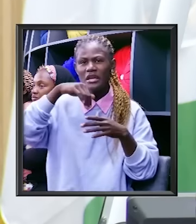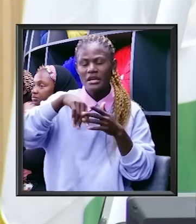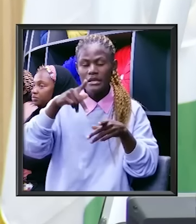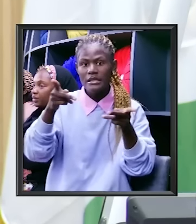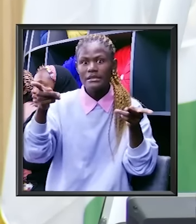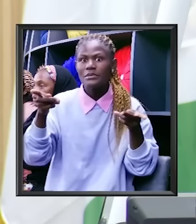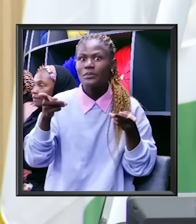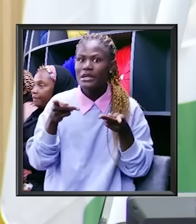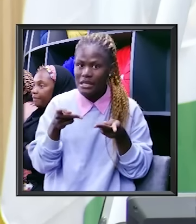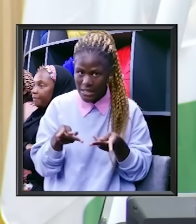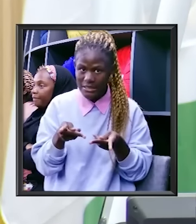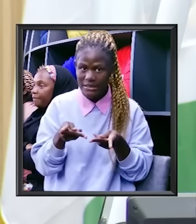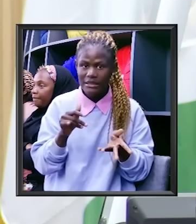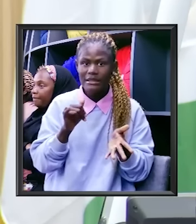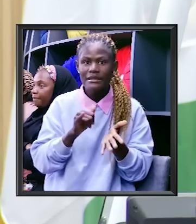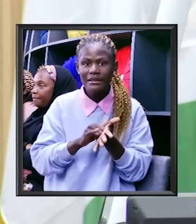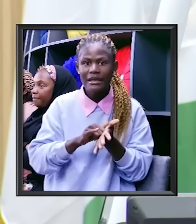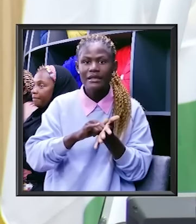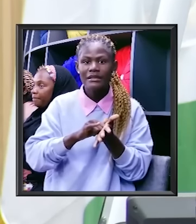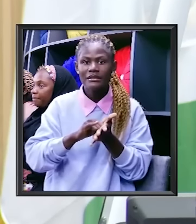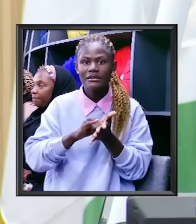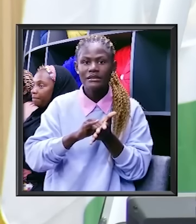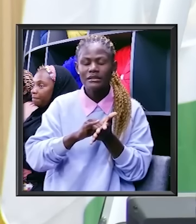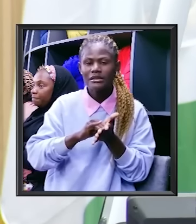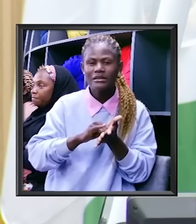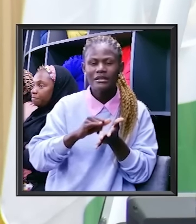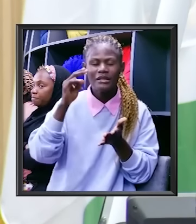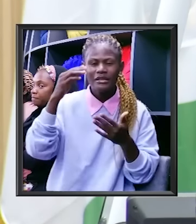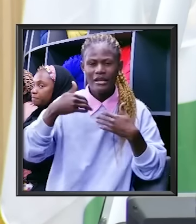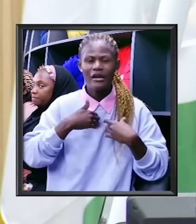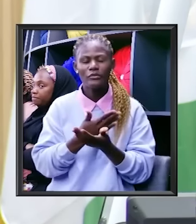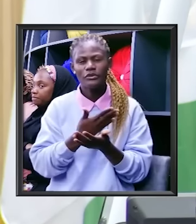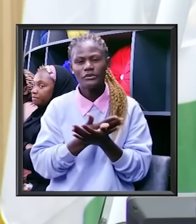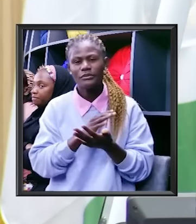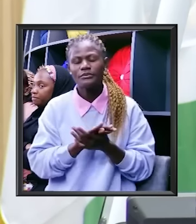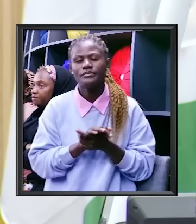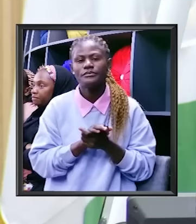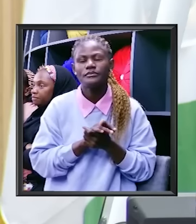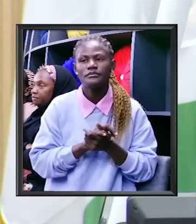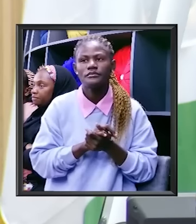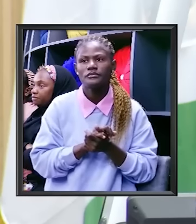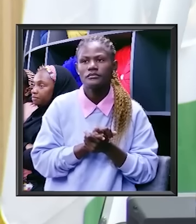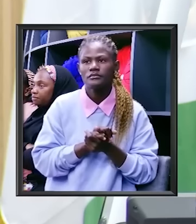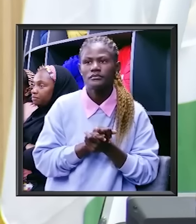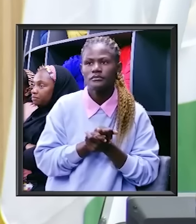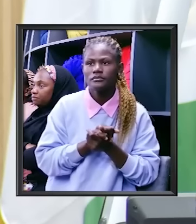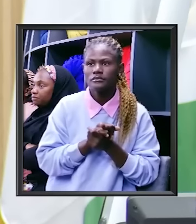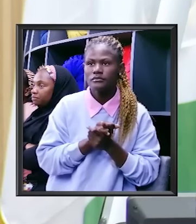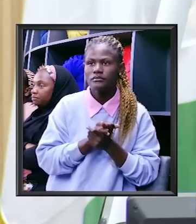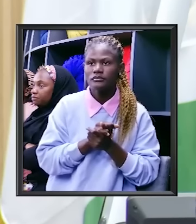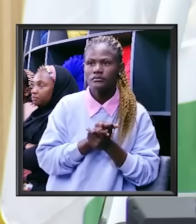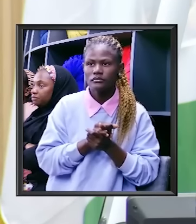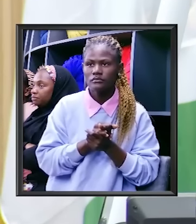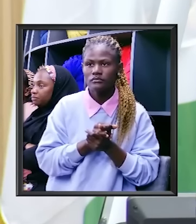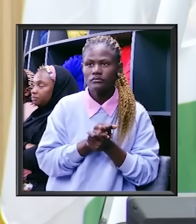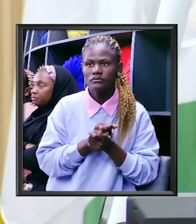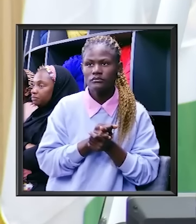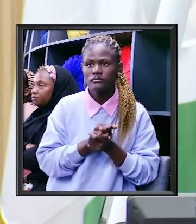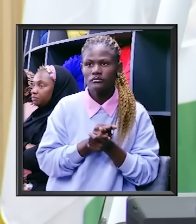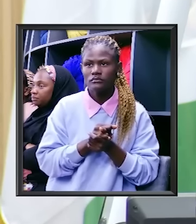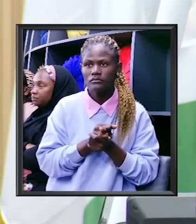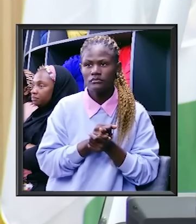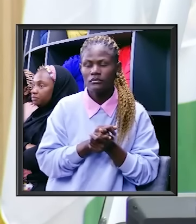watch some dramas, movie. You remember that kind of drama where they've been they doing some televisions where we say woman go they cook, soup go burn for house. I don't